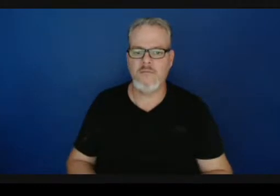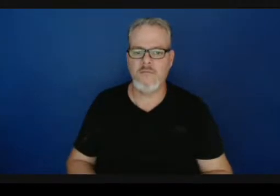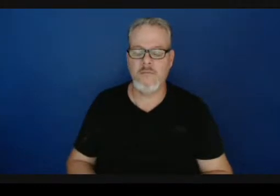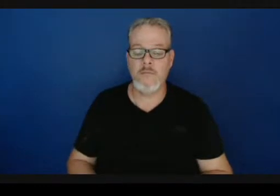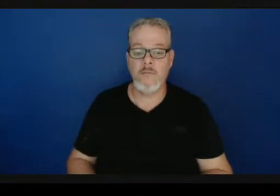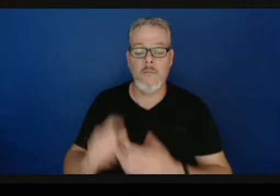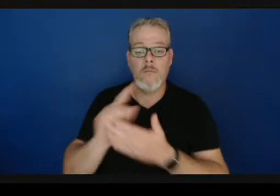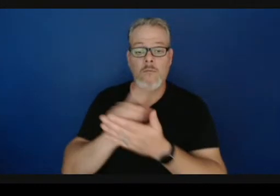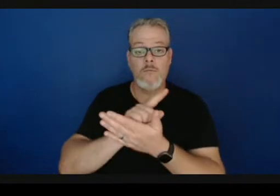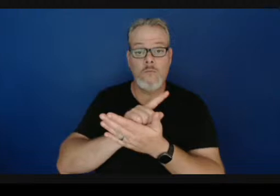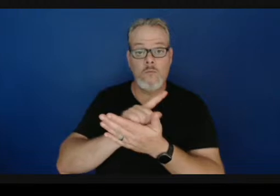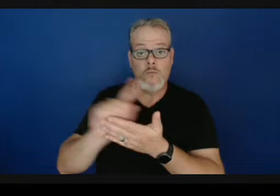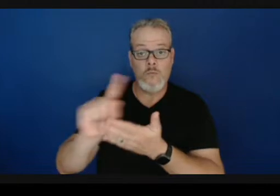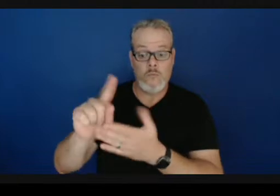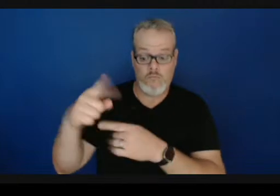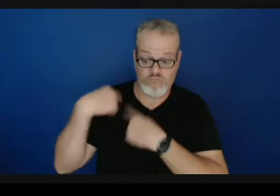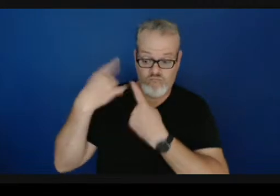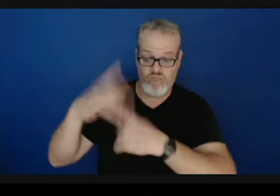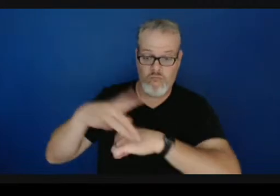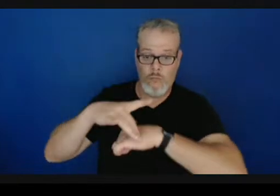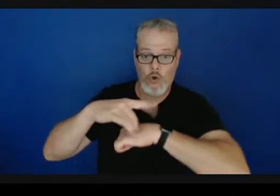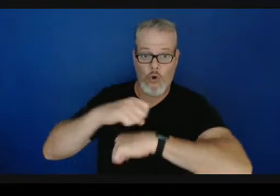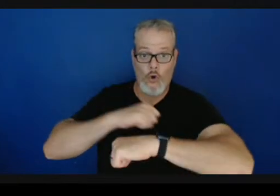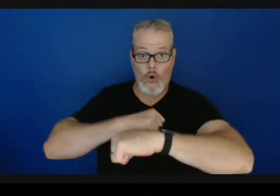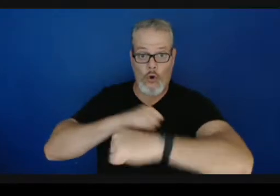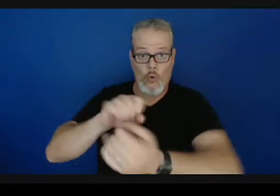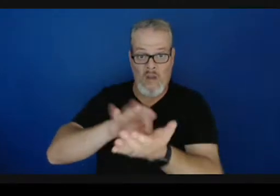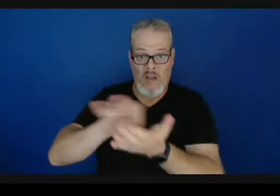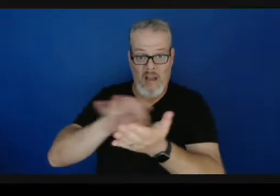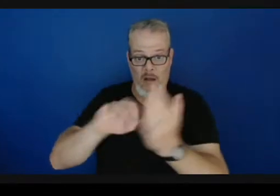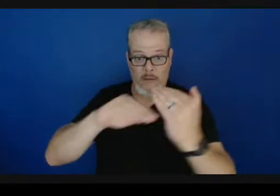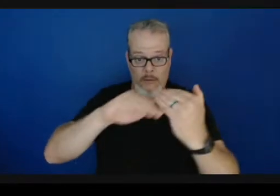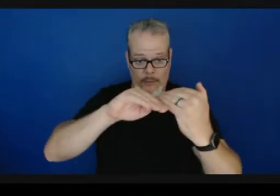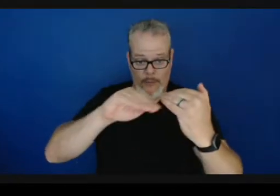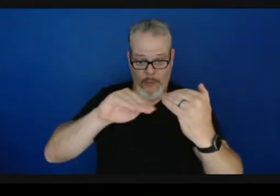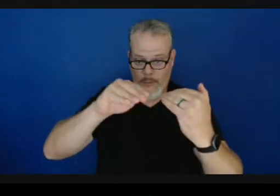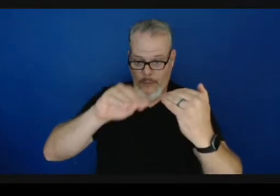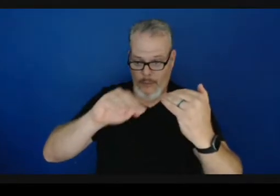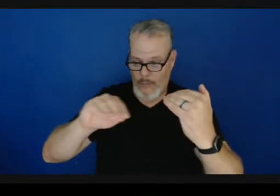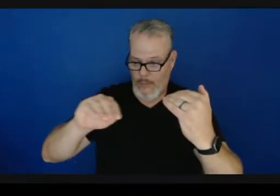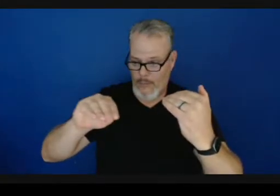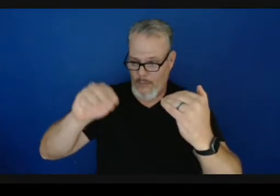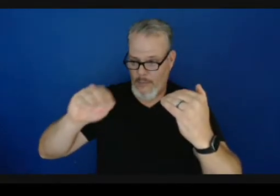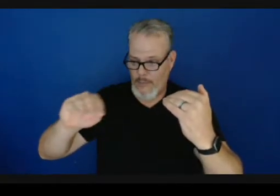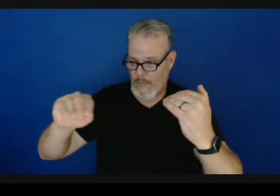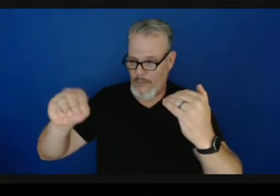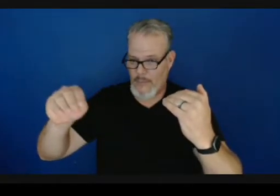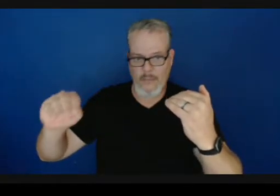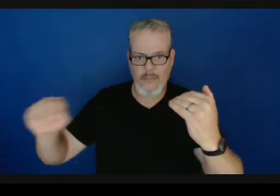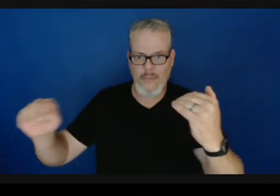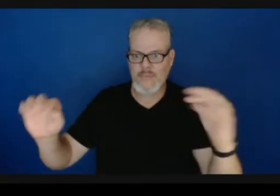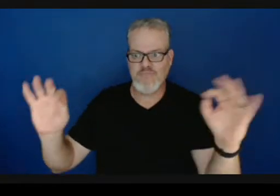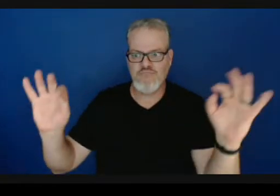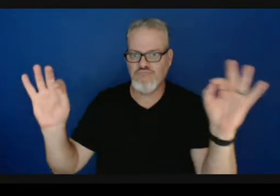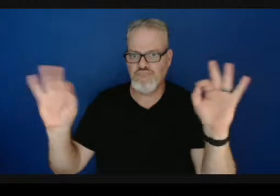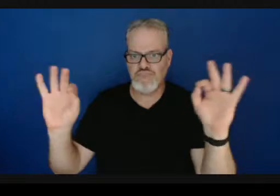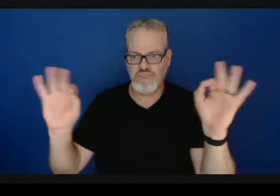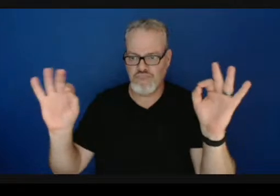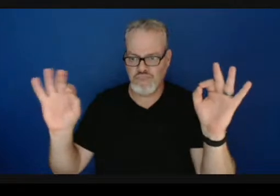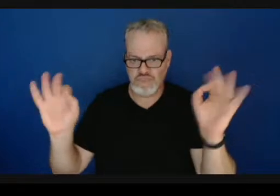counts for the last week are fairly even, so we're not learning much from that as well, apart from fairly consistent.